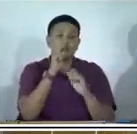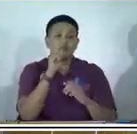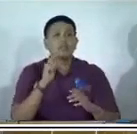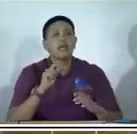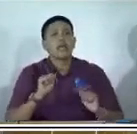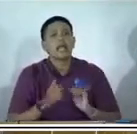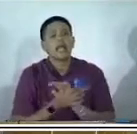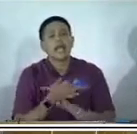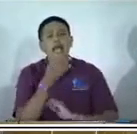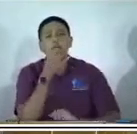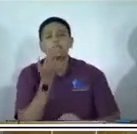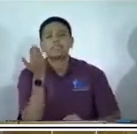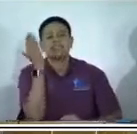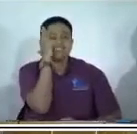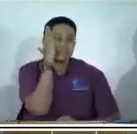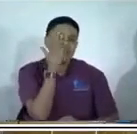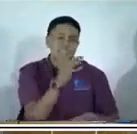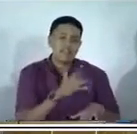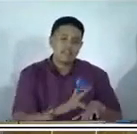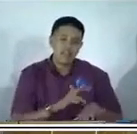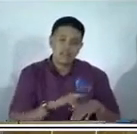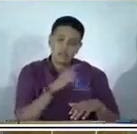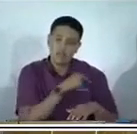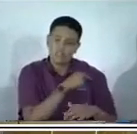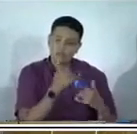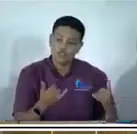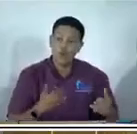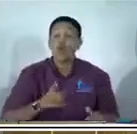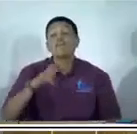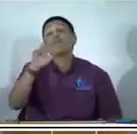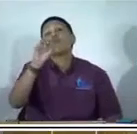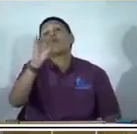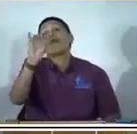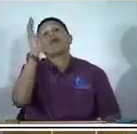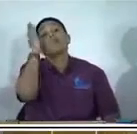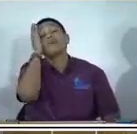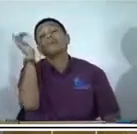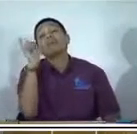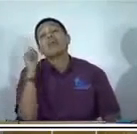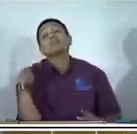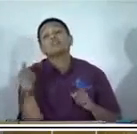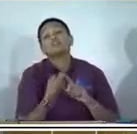of 15 beds. The hospital now has some 308 beds. Like Spanish Town,